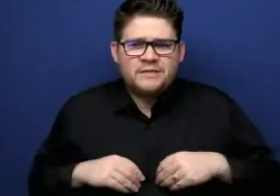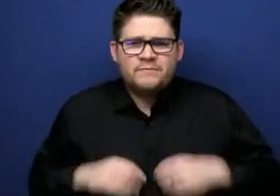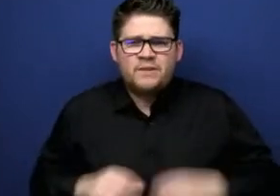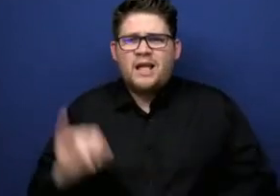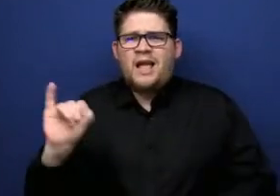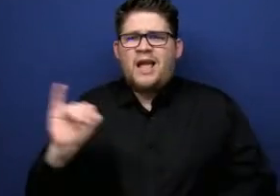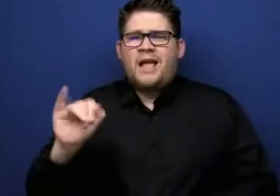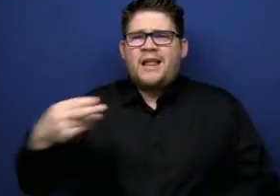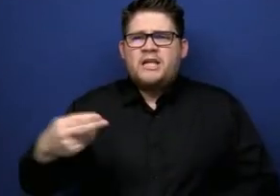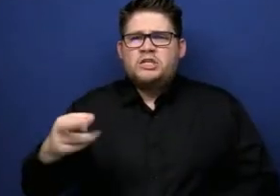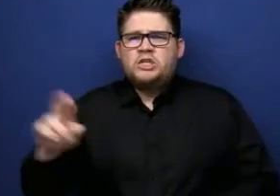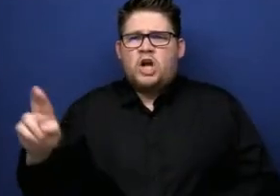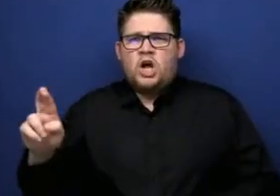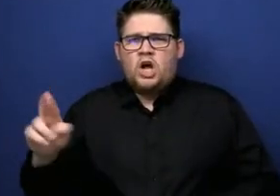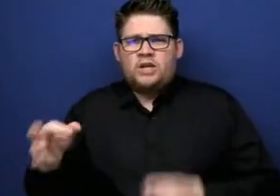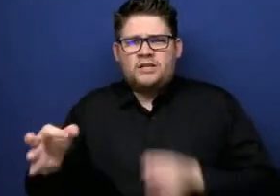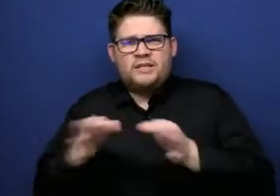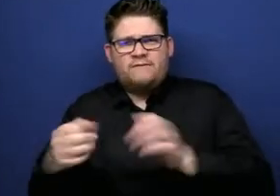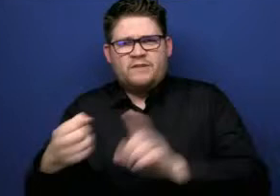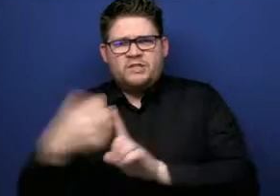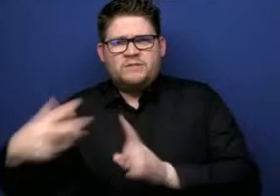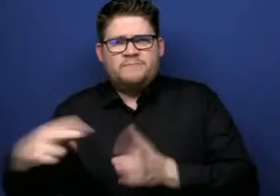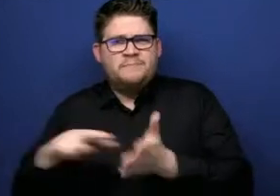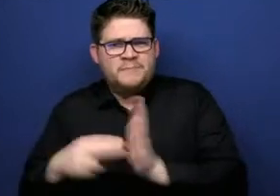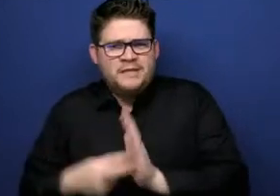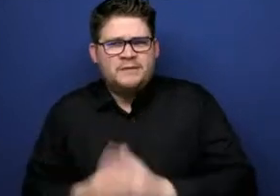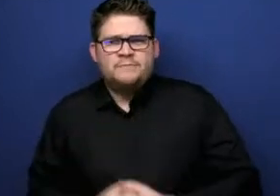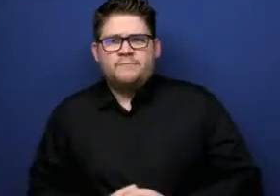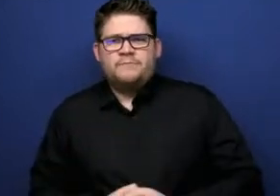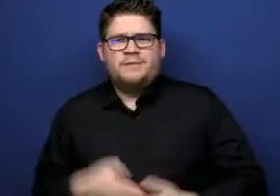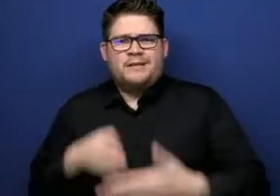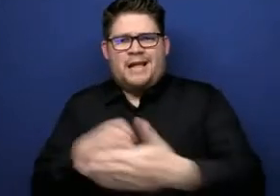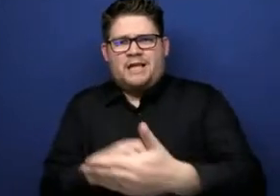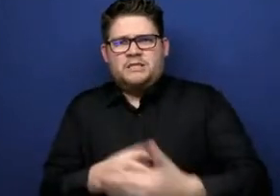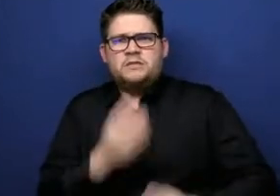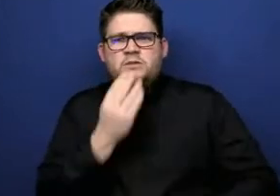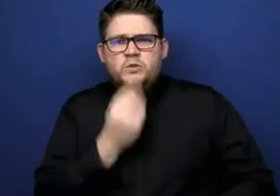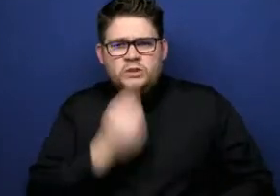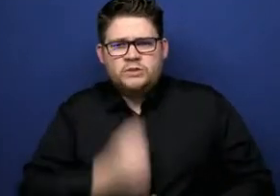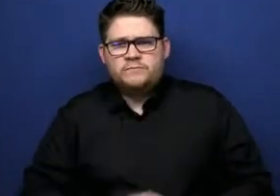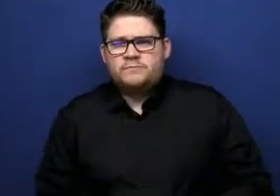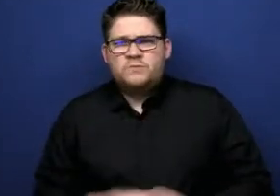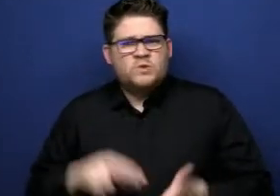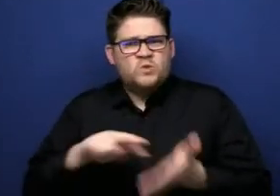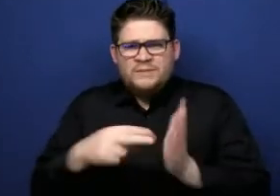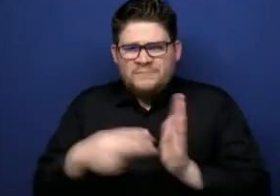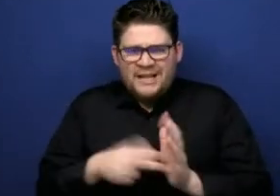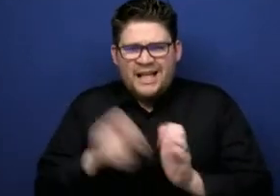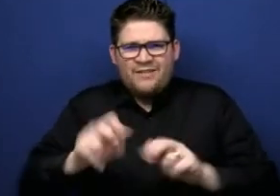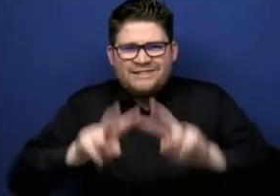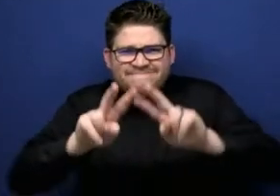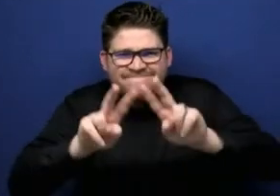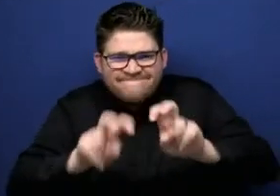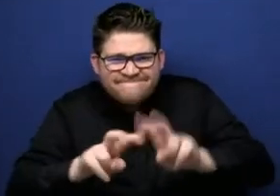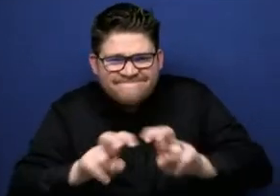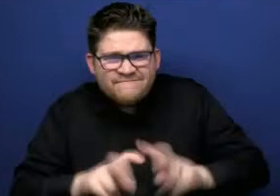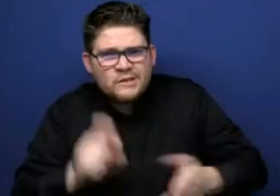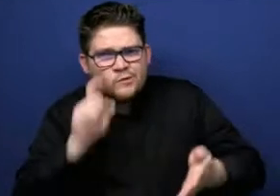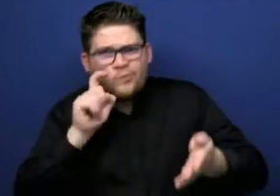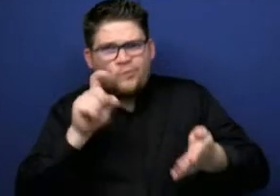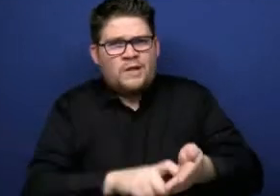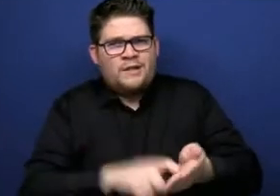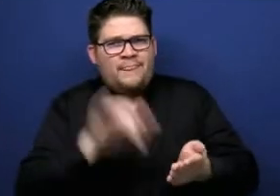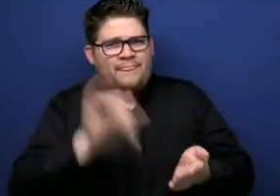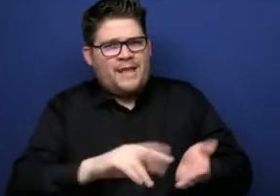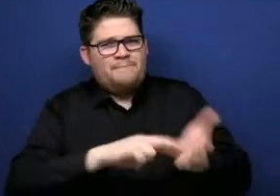in recognizing the signs and symptoms of the scourge of Jew hatred. It is my hope that we